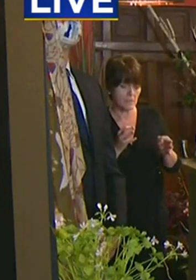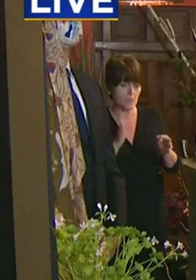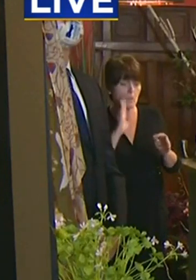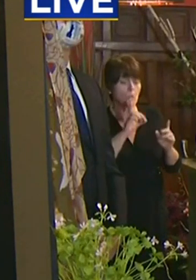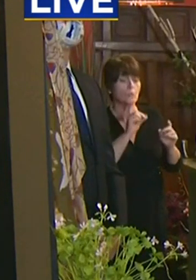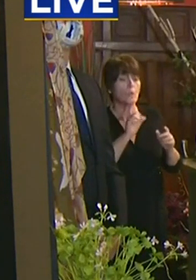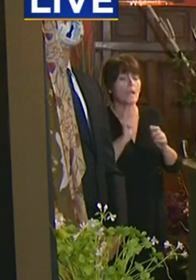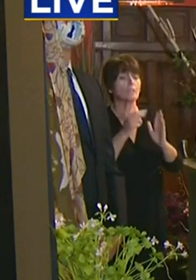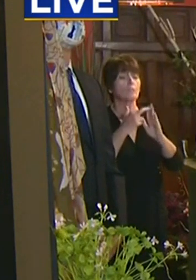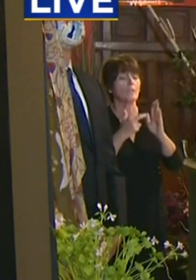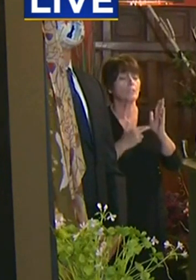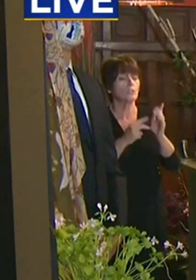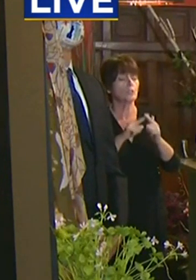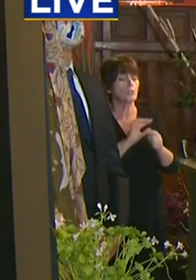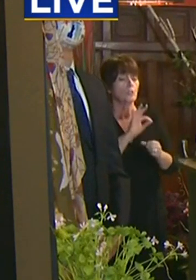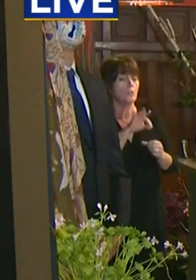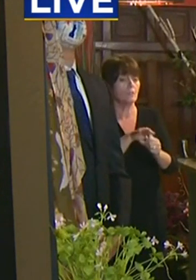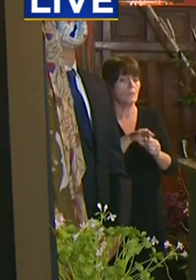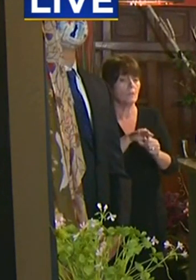at